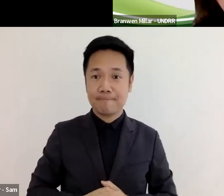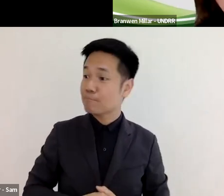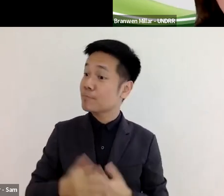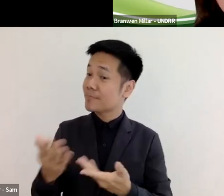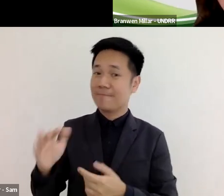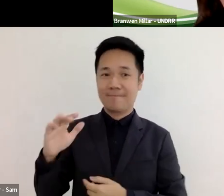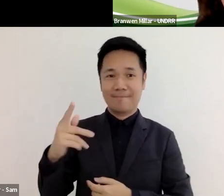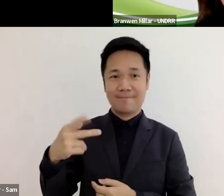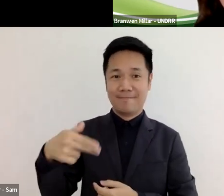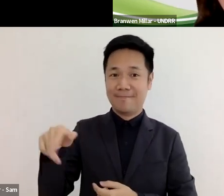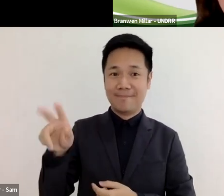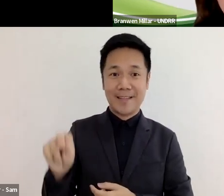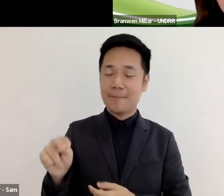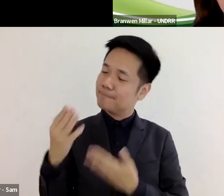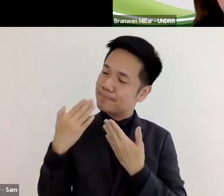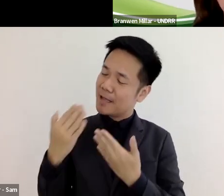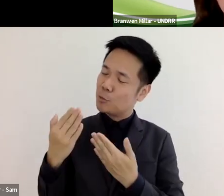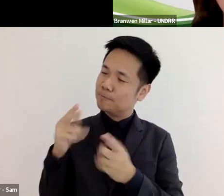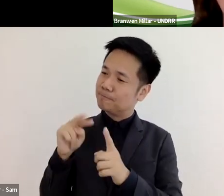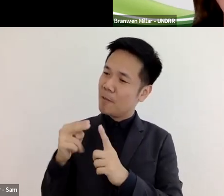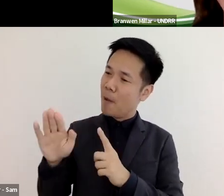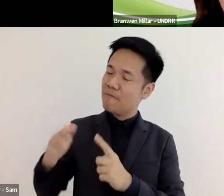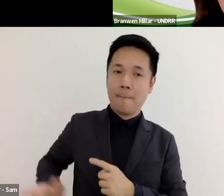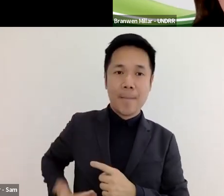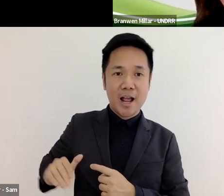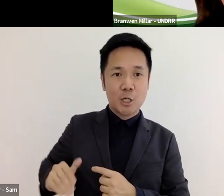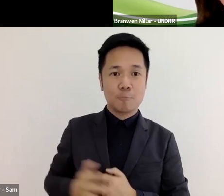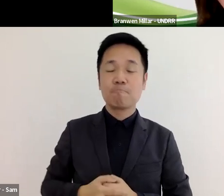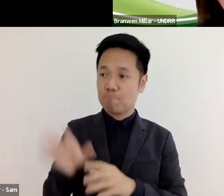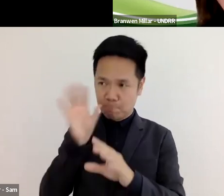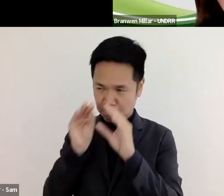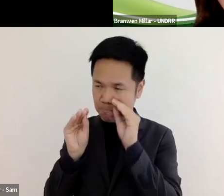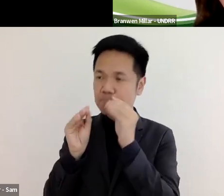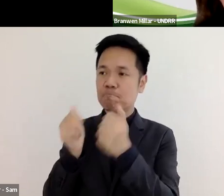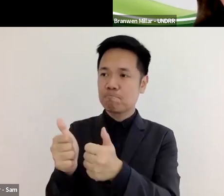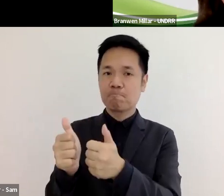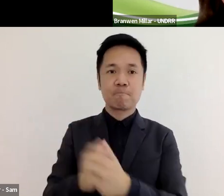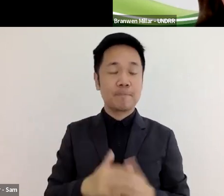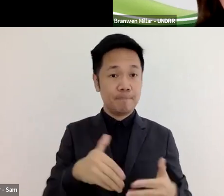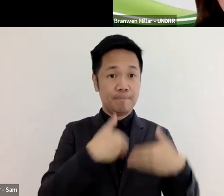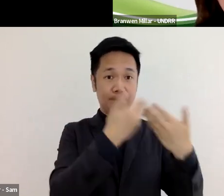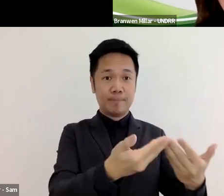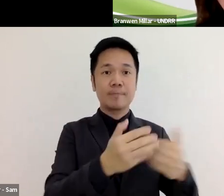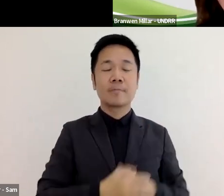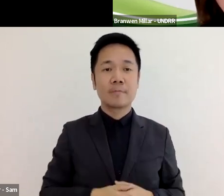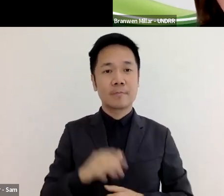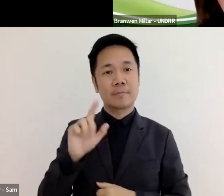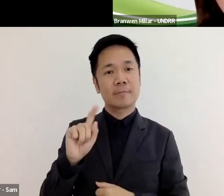sharing great perspectives from Bangladesh we can all learn from. I'm pleased next to give the floor to Ms.